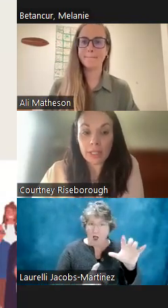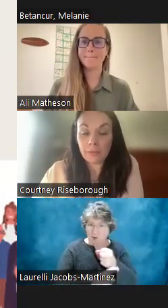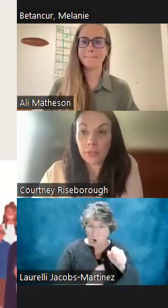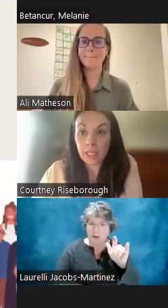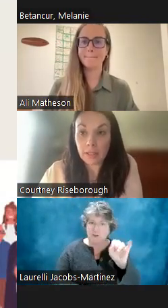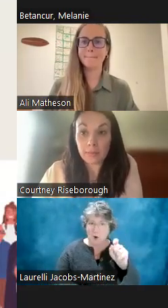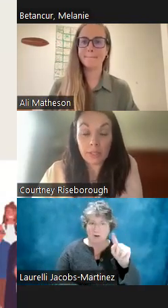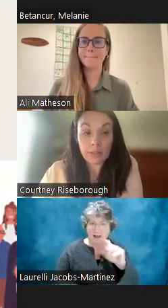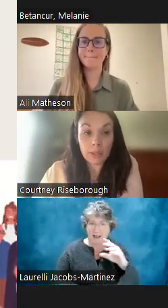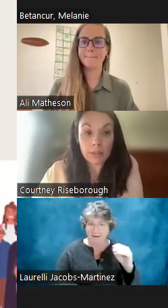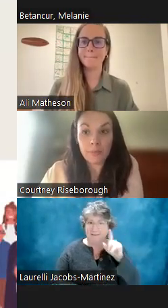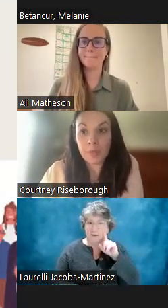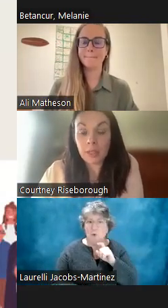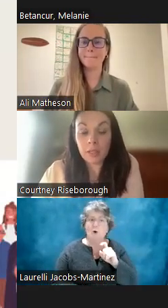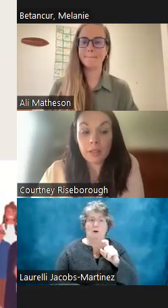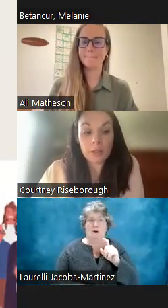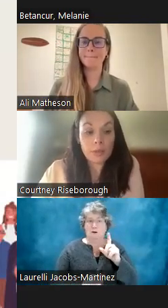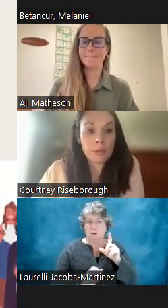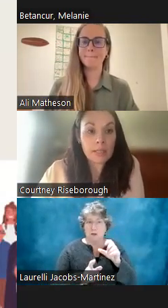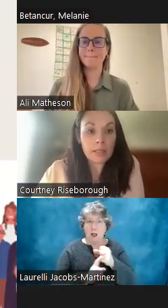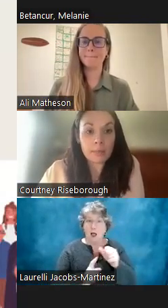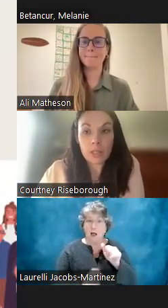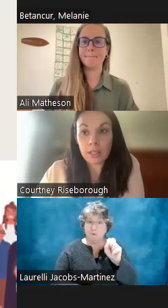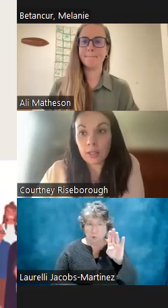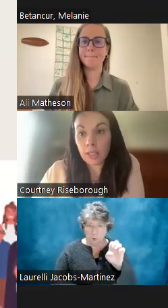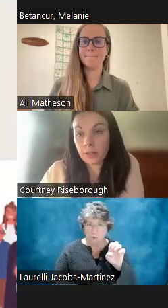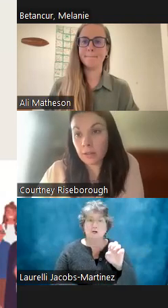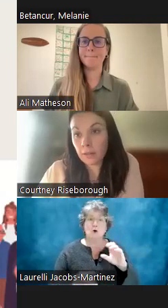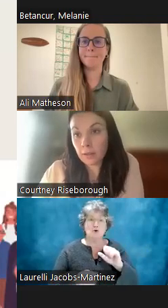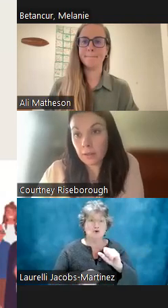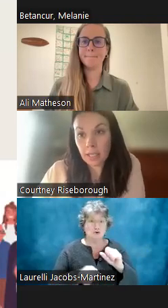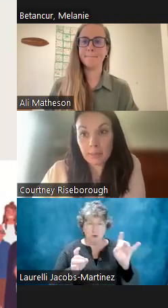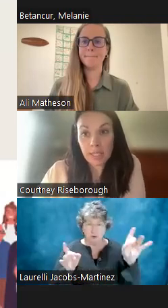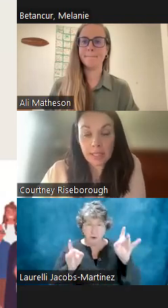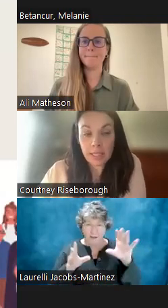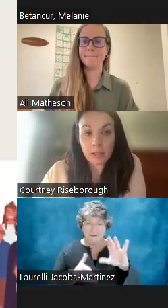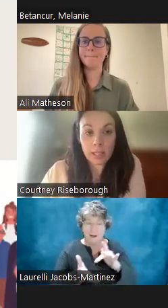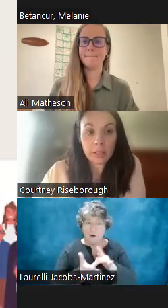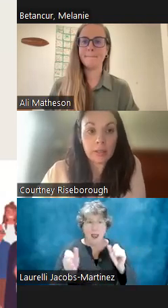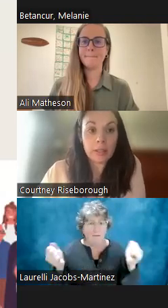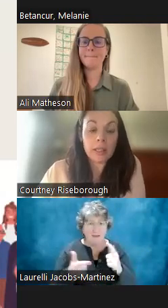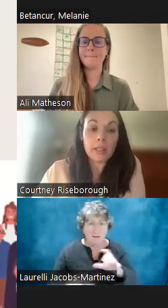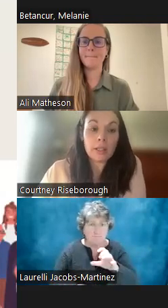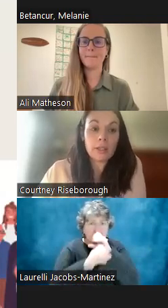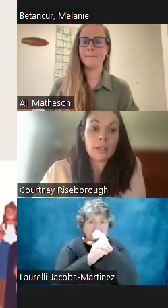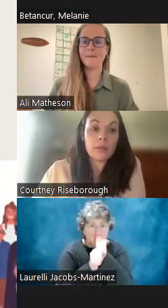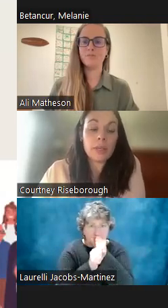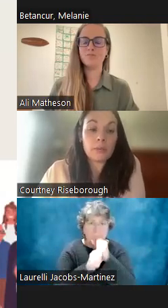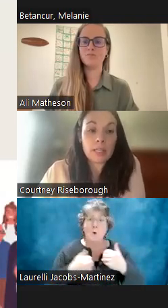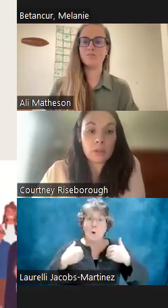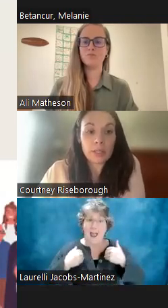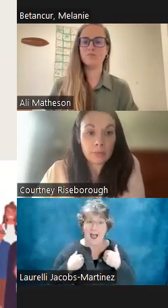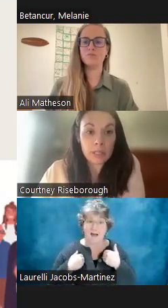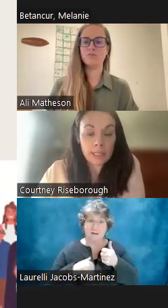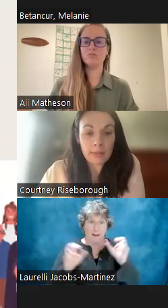offer is free and confidential. We run an emergency shelter for those in imminent danger. We